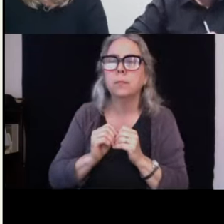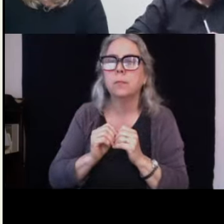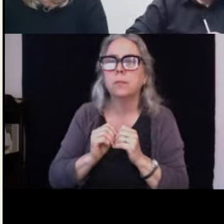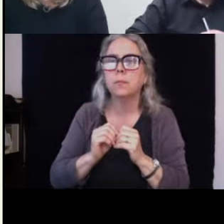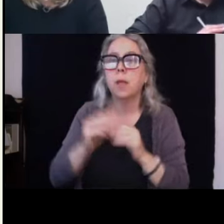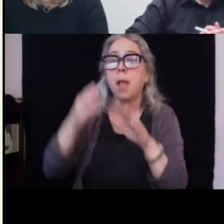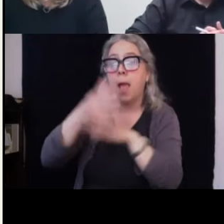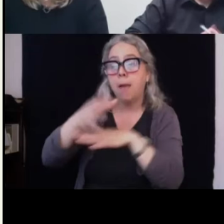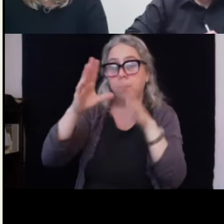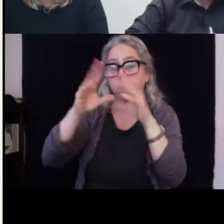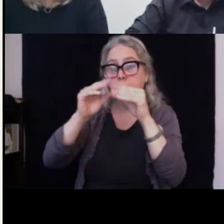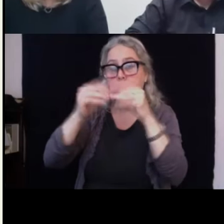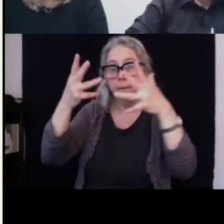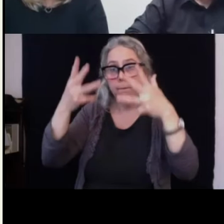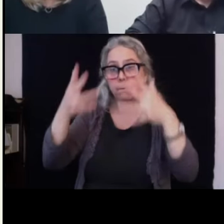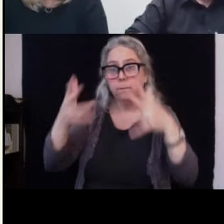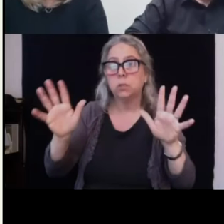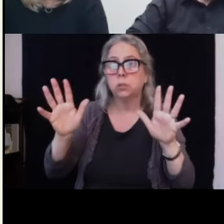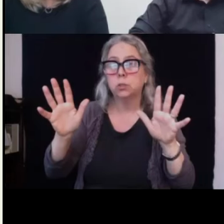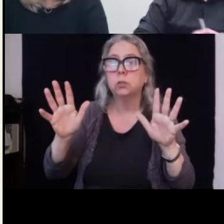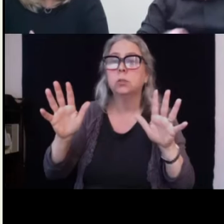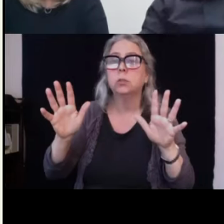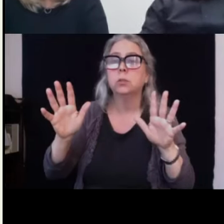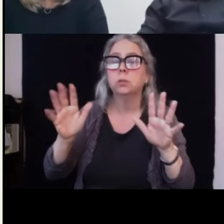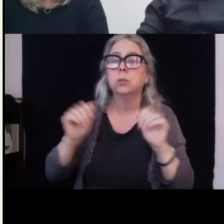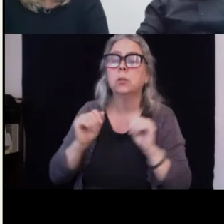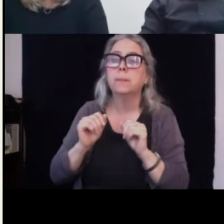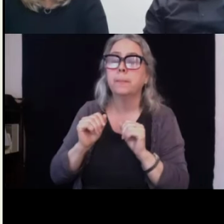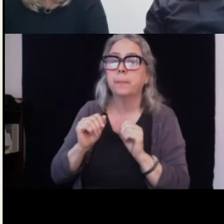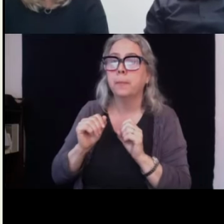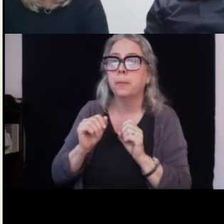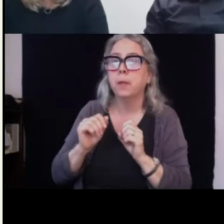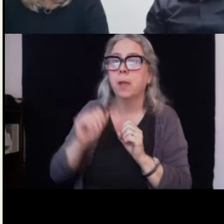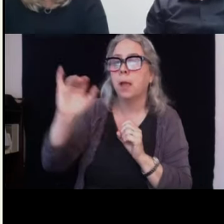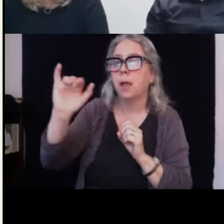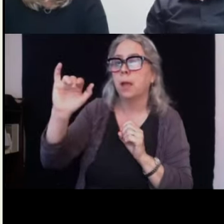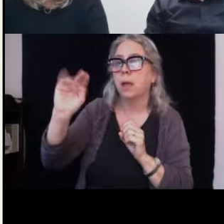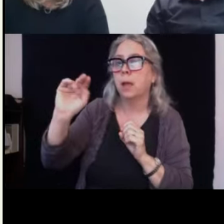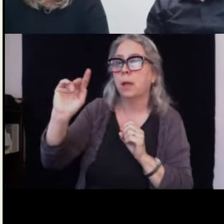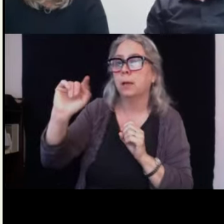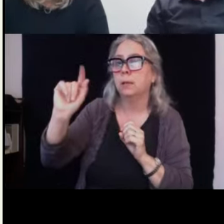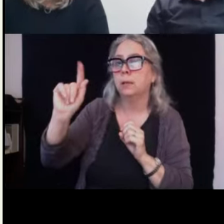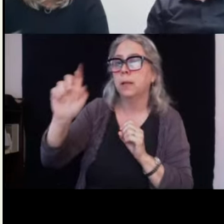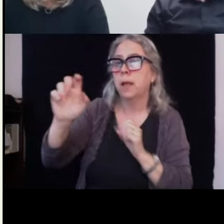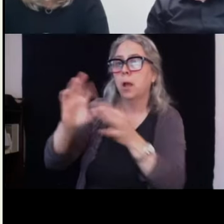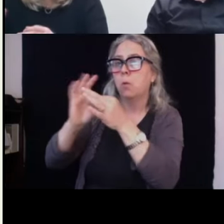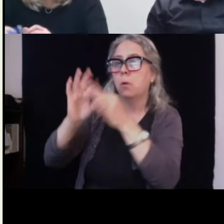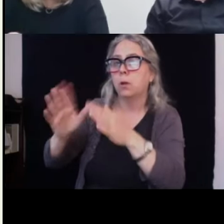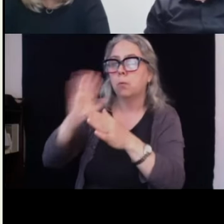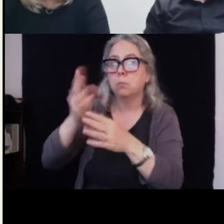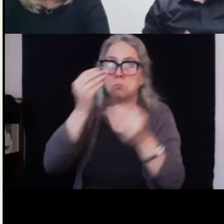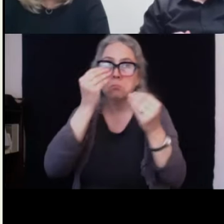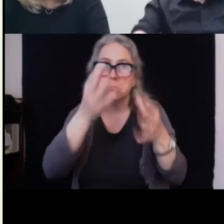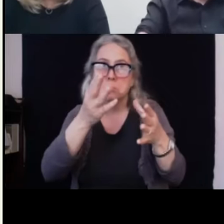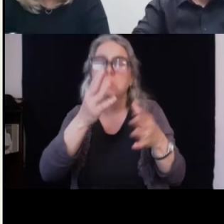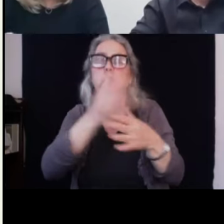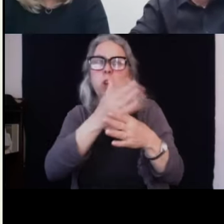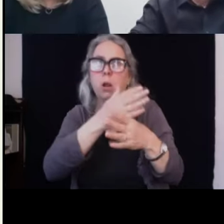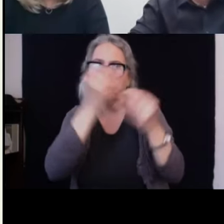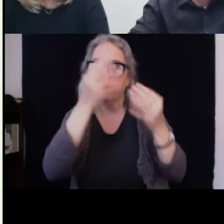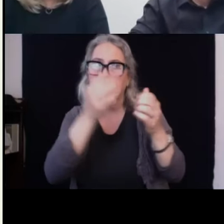After the meeting's taken place, the intake coordinator again will share that information with their supervisor, who will